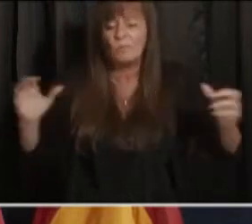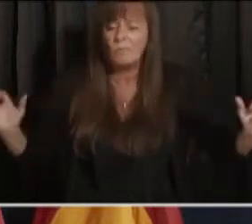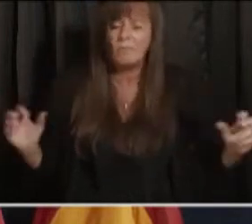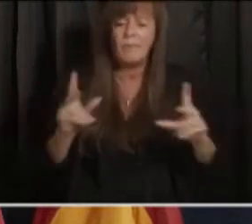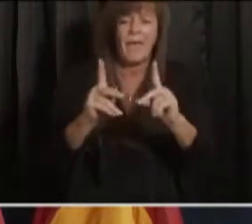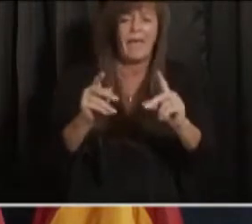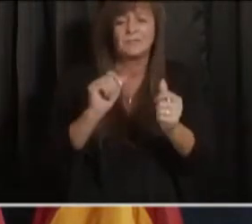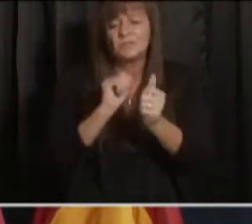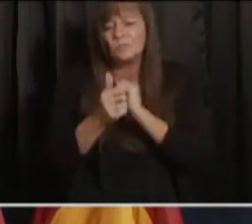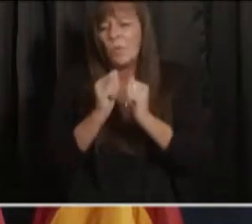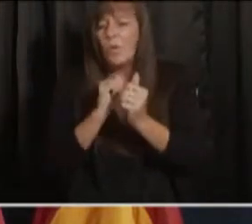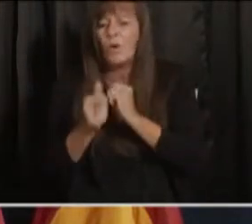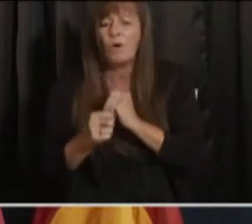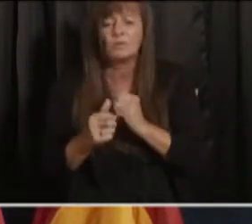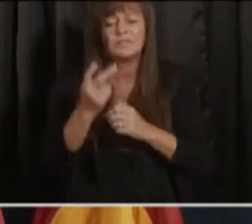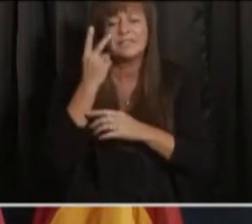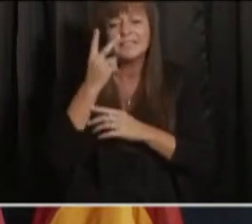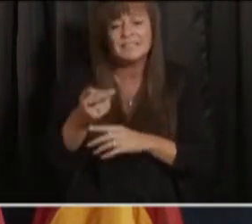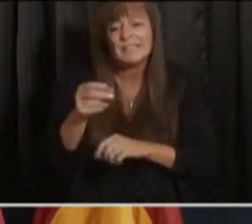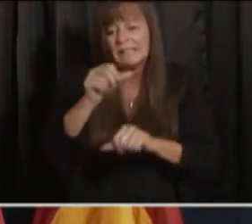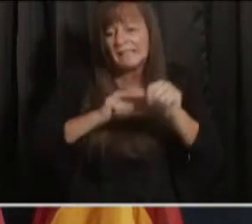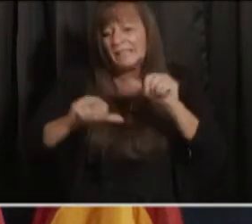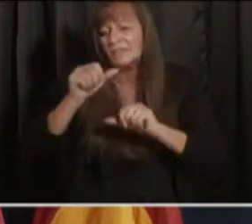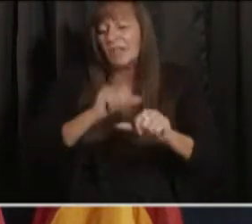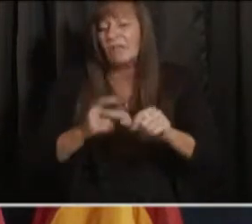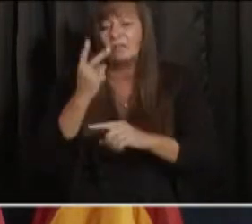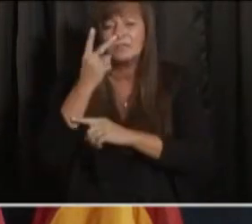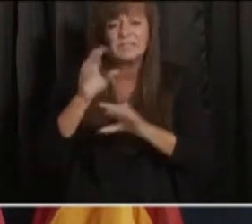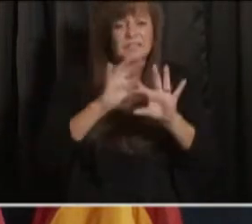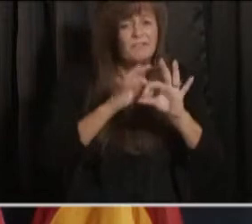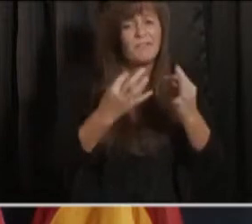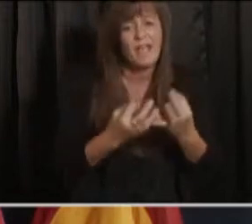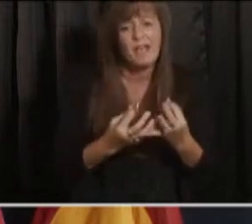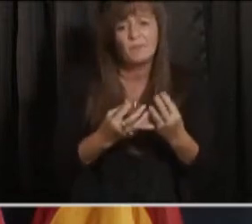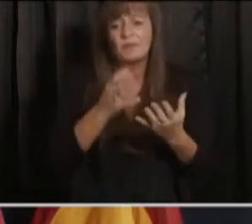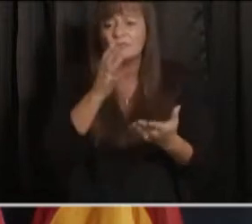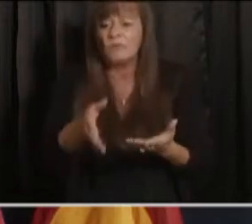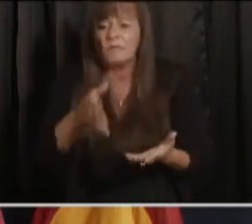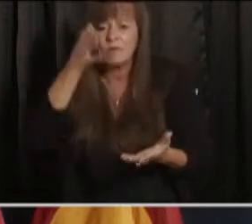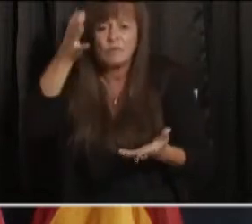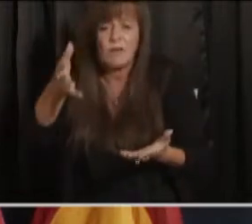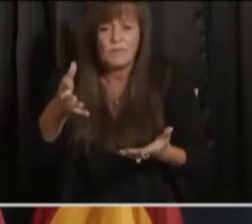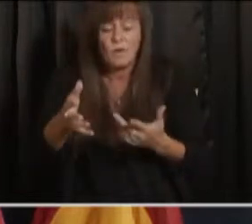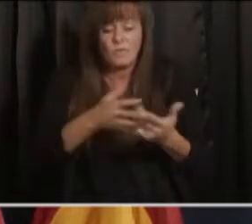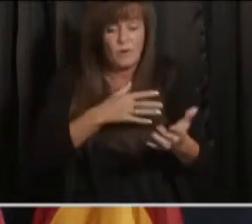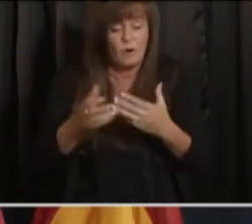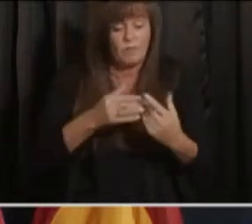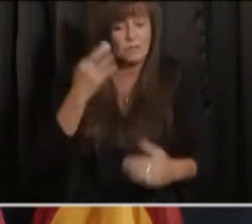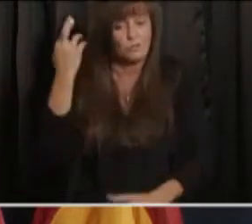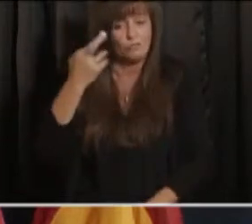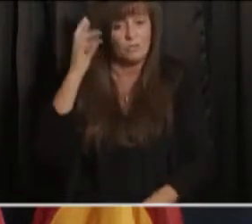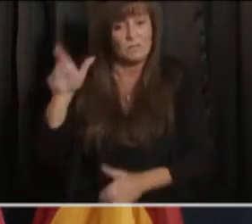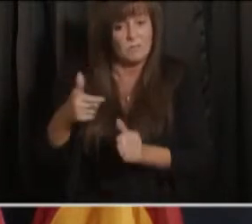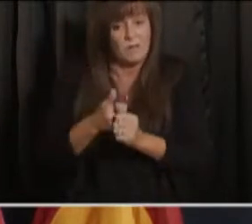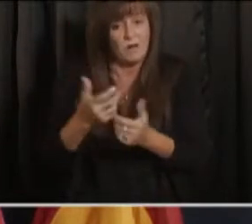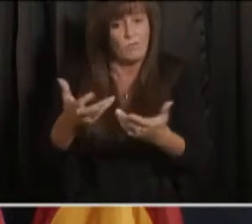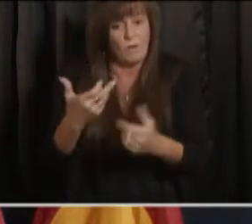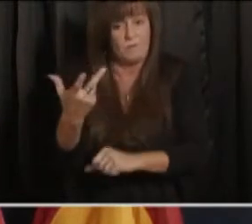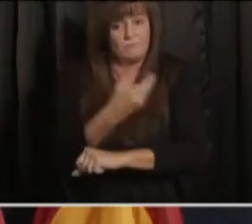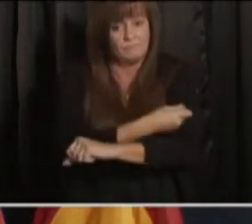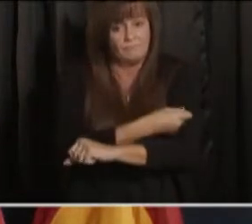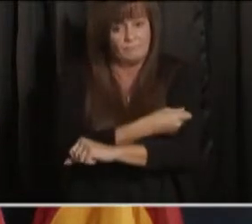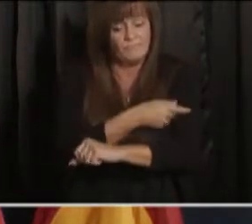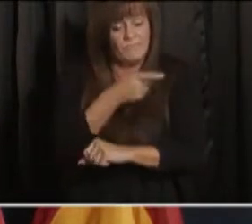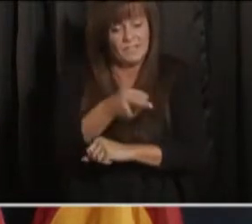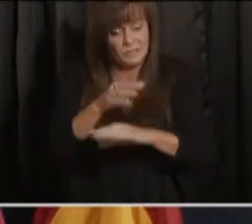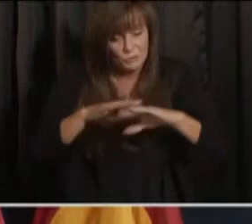see their grandparents this holiday season. Regardless of their desire to get vaccinated, all of these children and families understood the importance